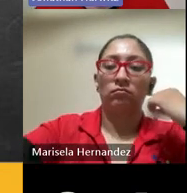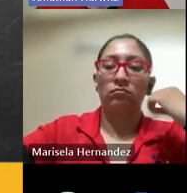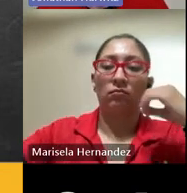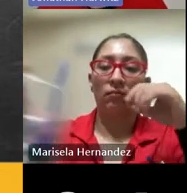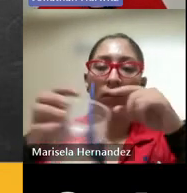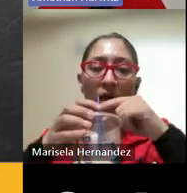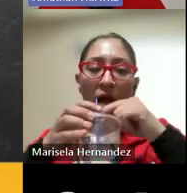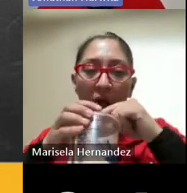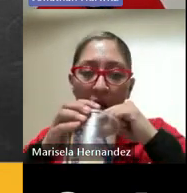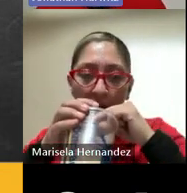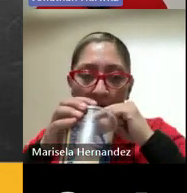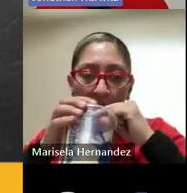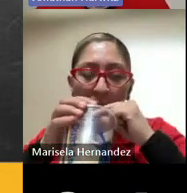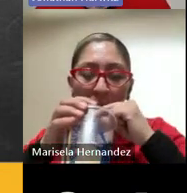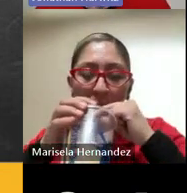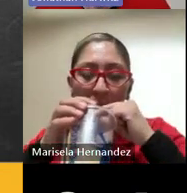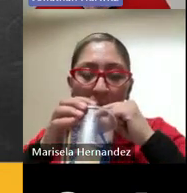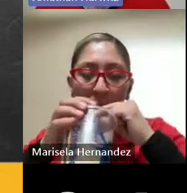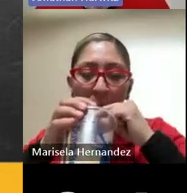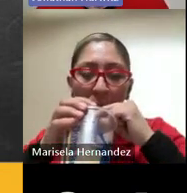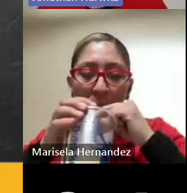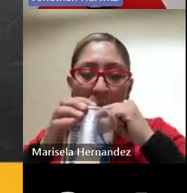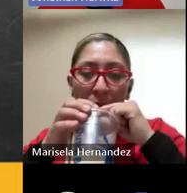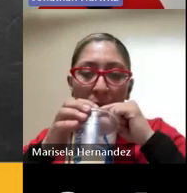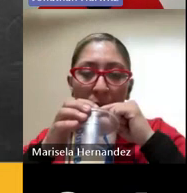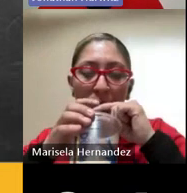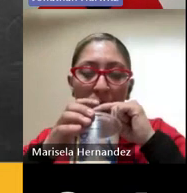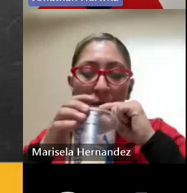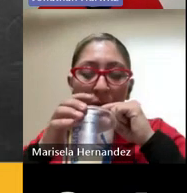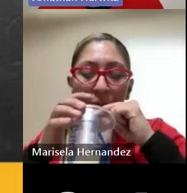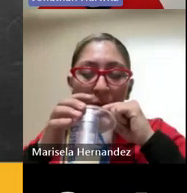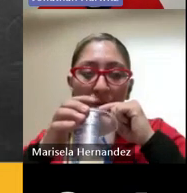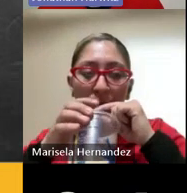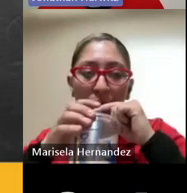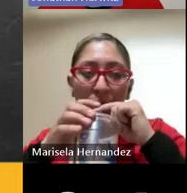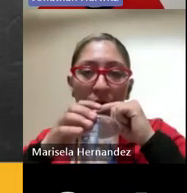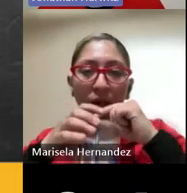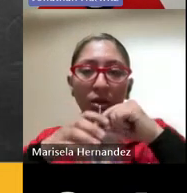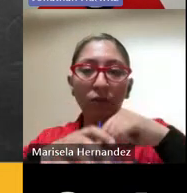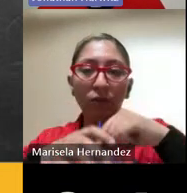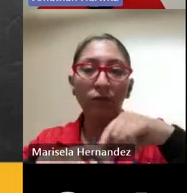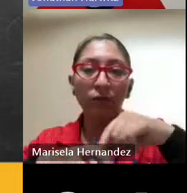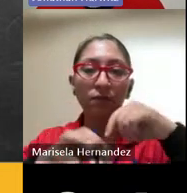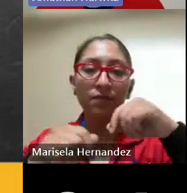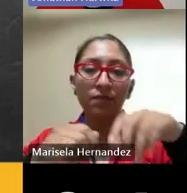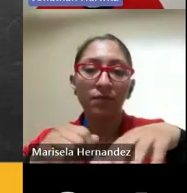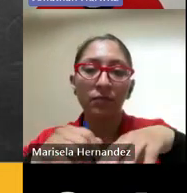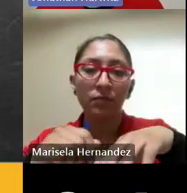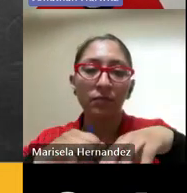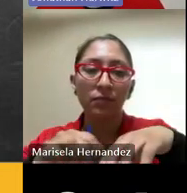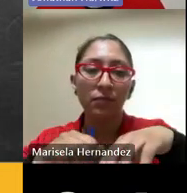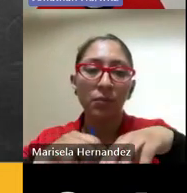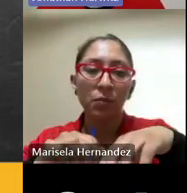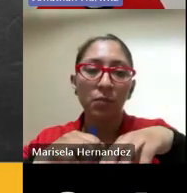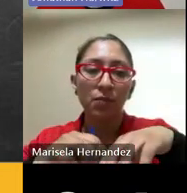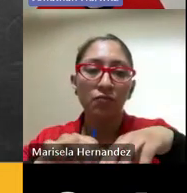in rural areas, which I don't even need to explain on this call, but of course reflects the fact that